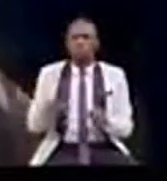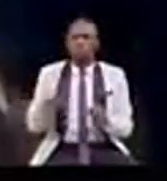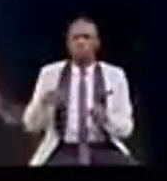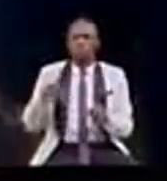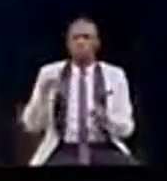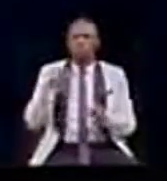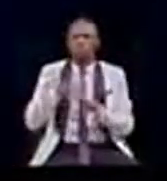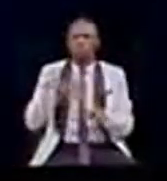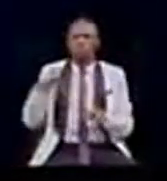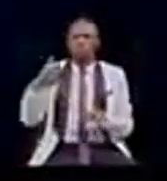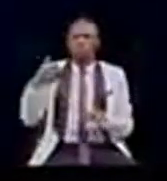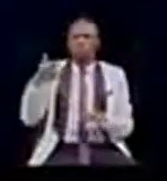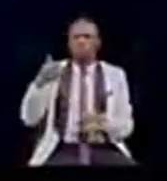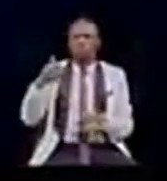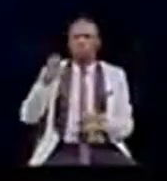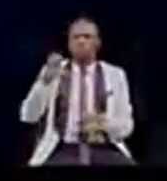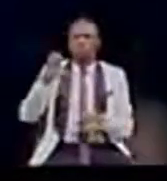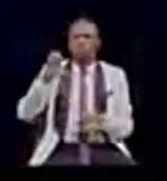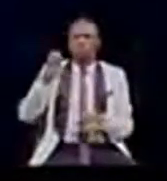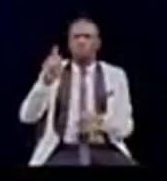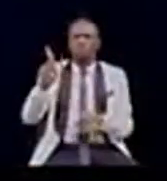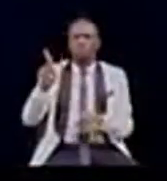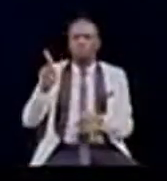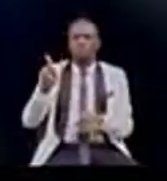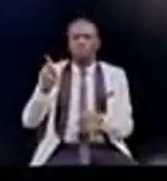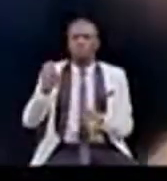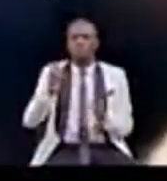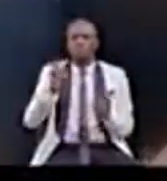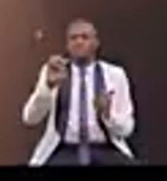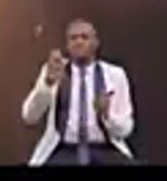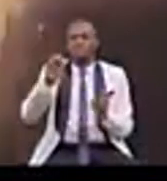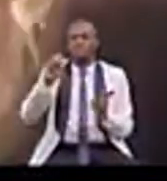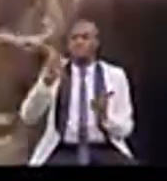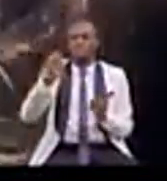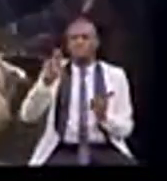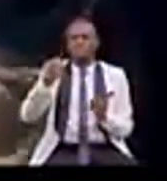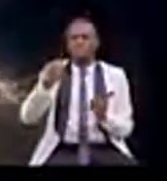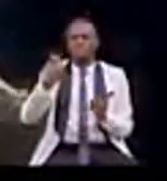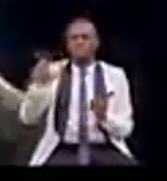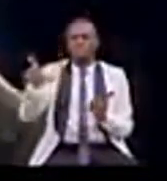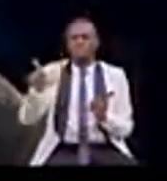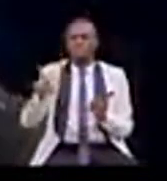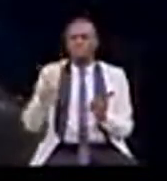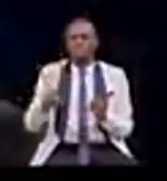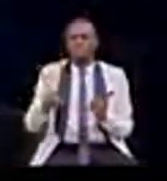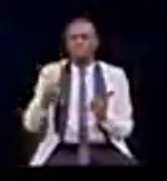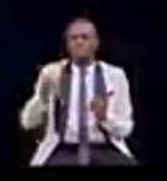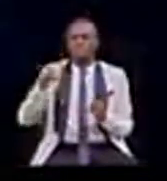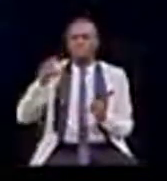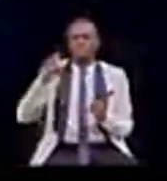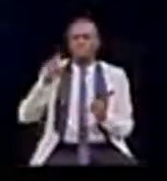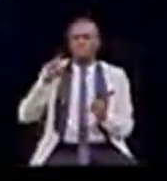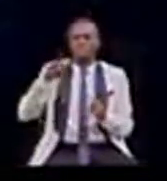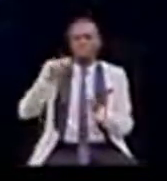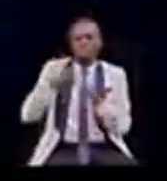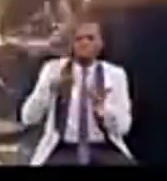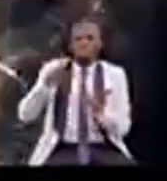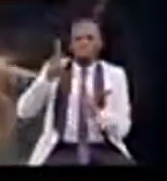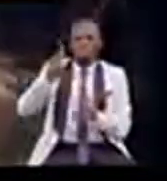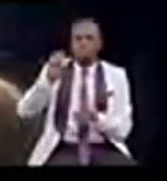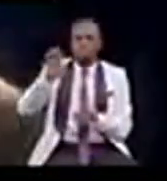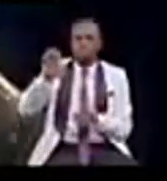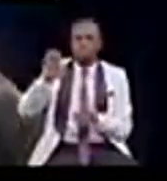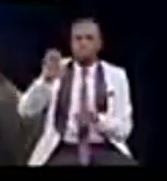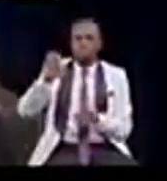Ground, DLICC, kilometer 42, Lagos Ibadan Expressway, December 21 to December 26,